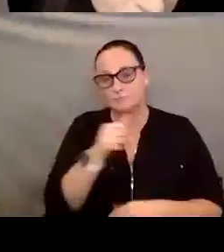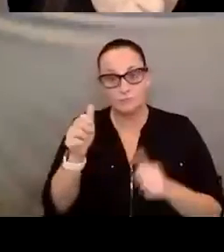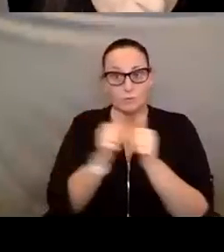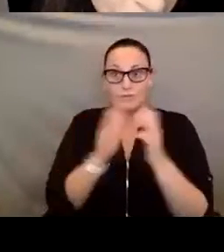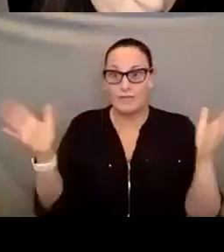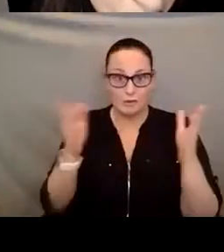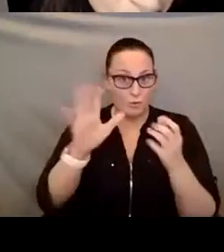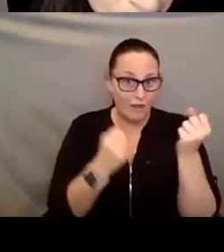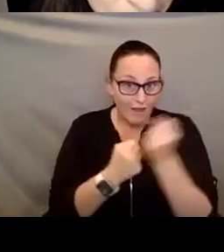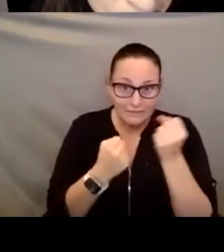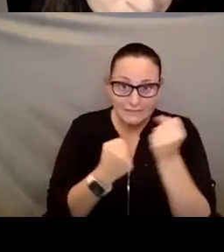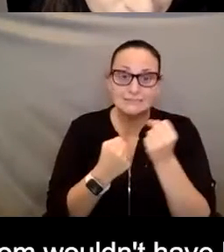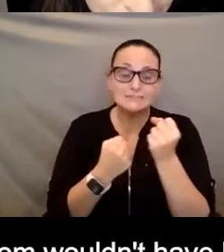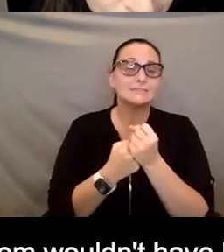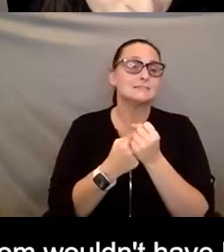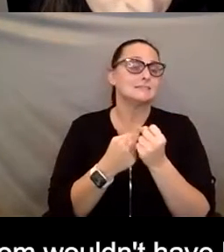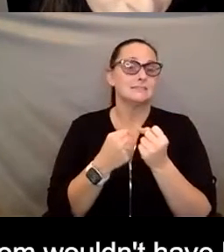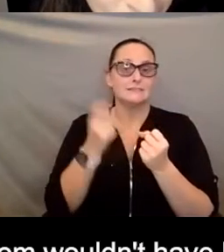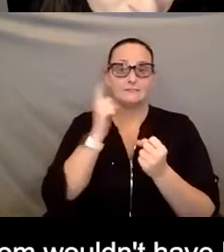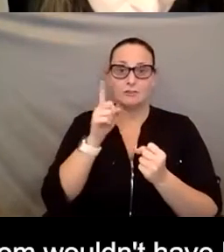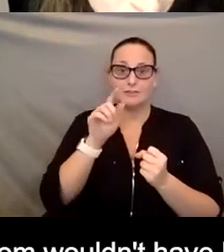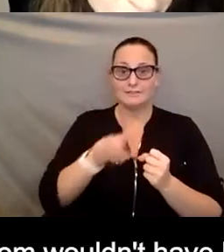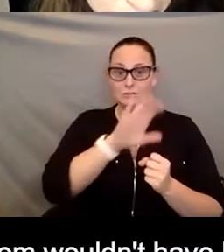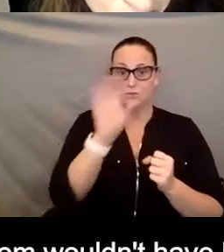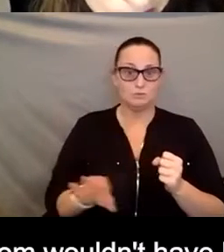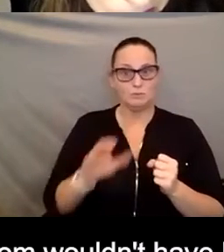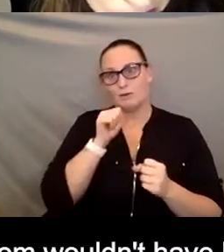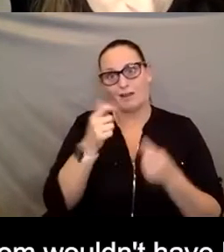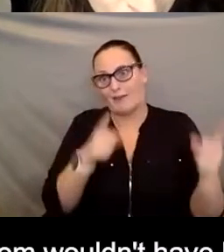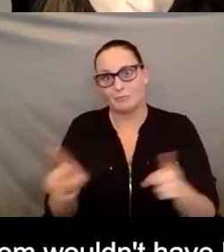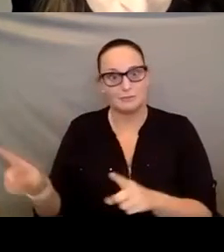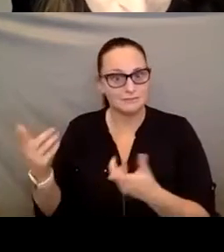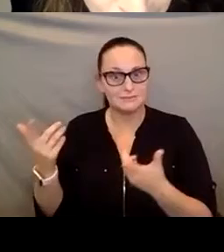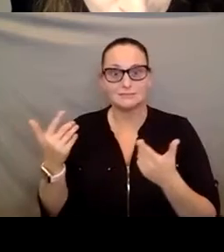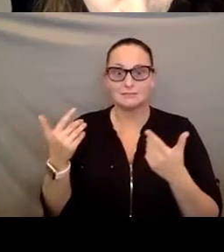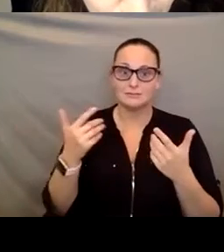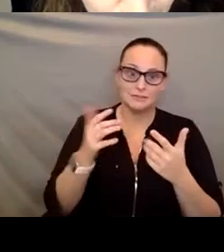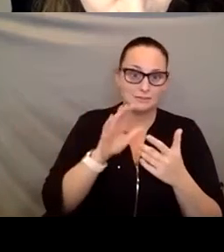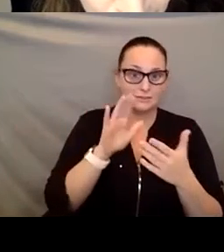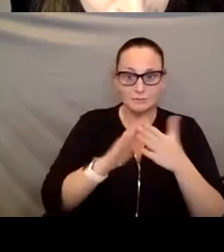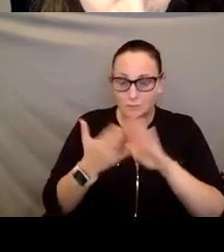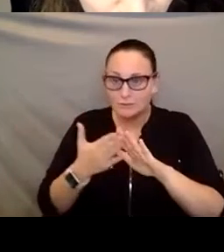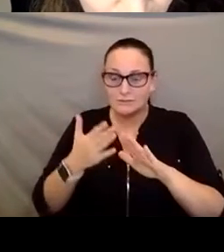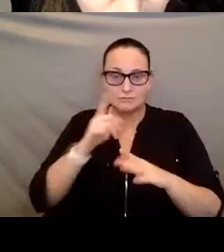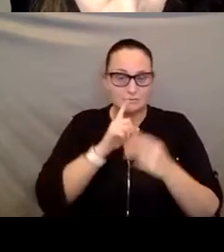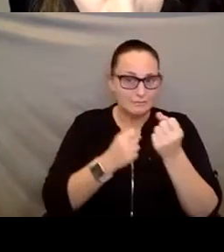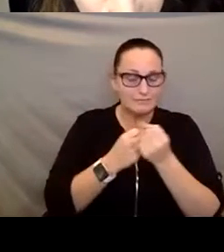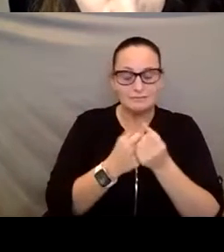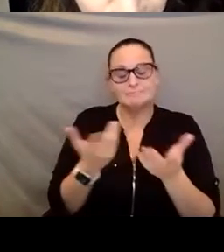everyone's advocacy on this Zoom wouldn't have happened. I mean, without the community's dogged advocacy, that would not have